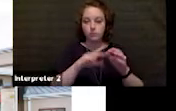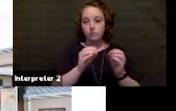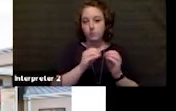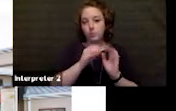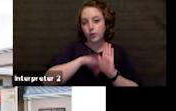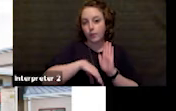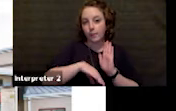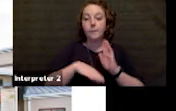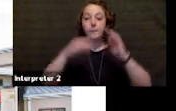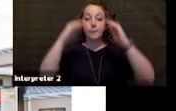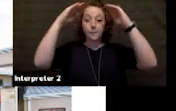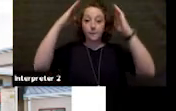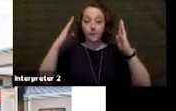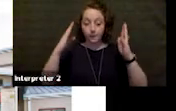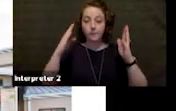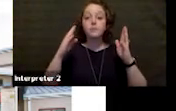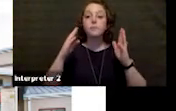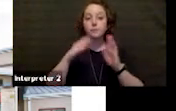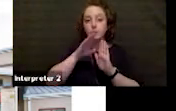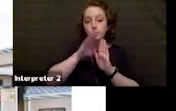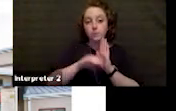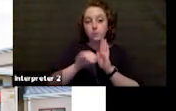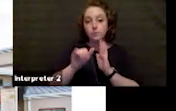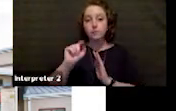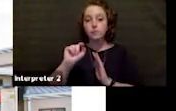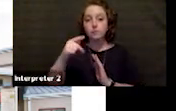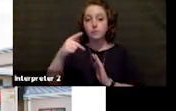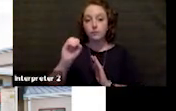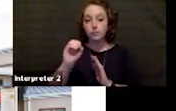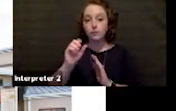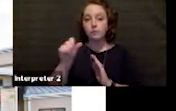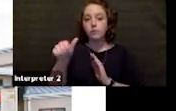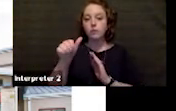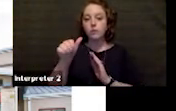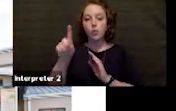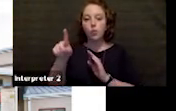roofing system such as TPO or other single ply,